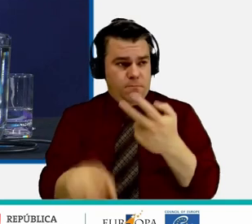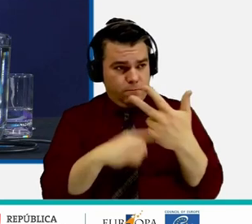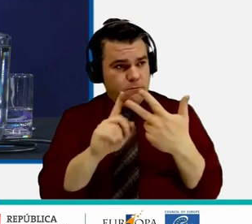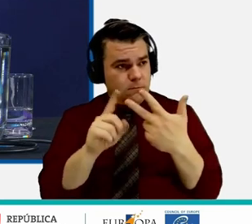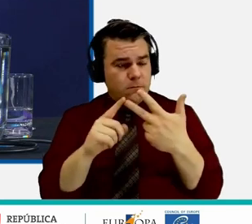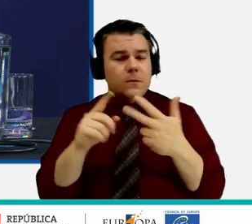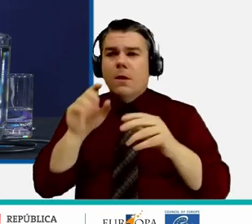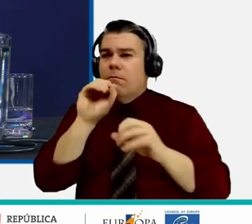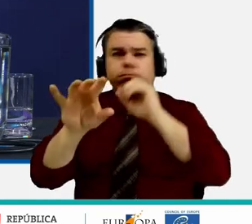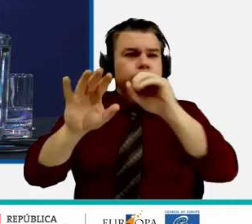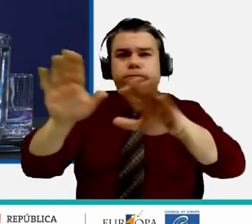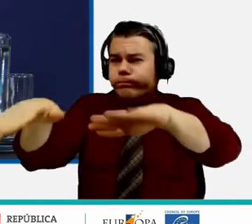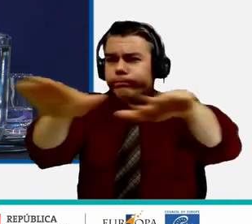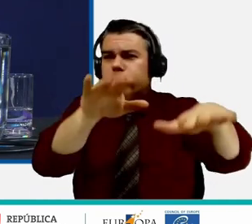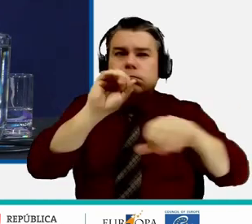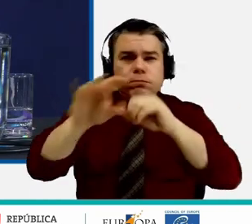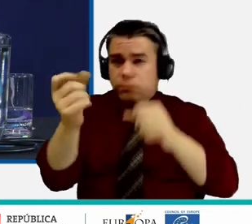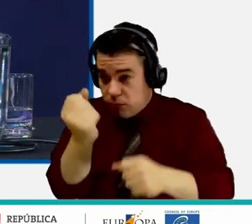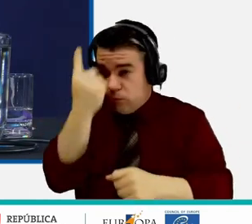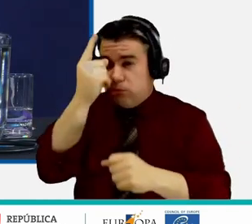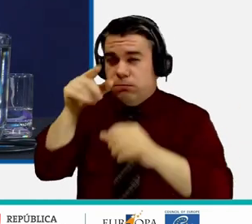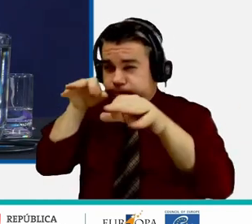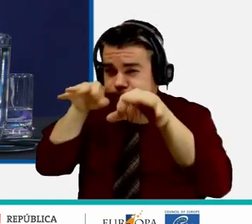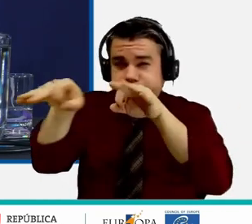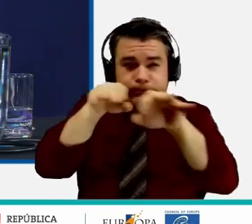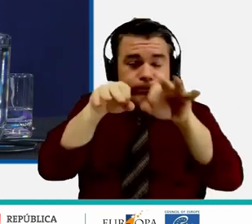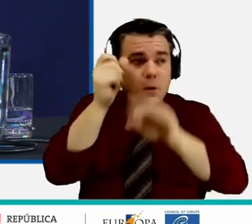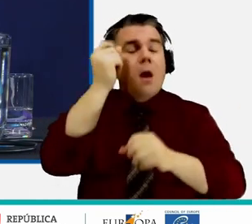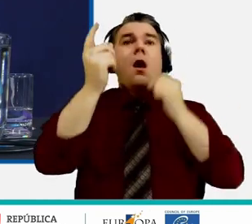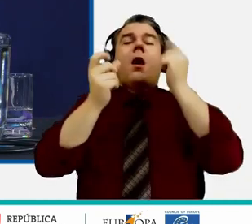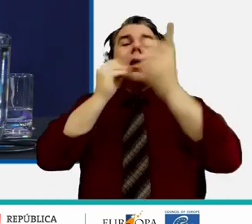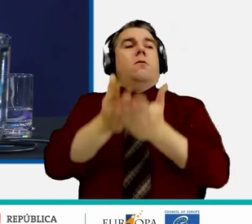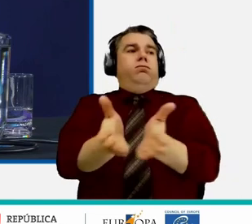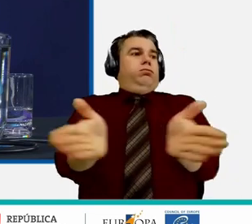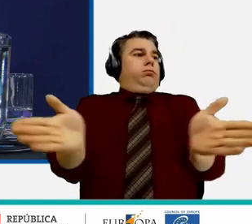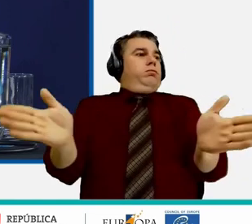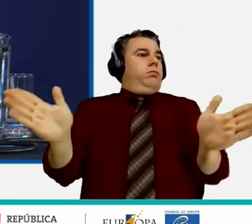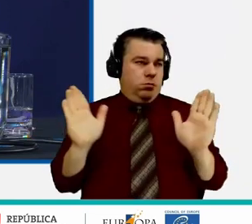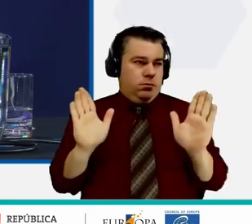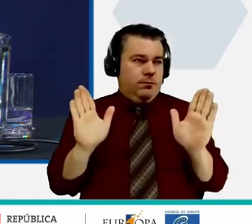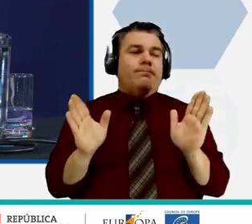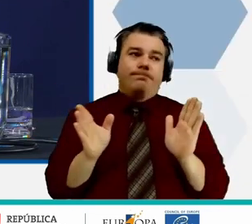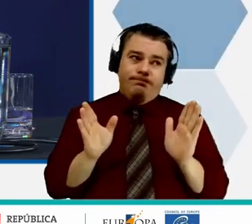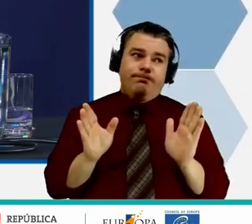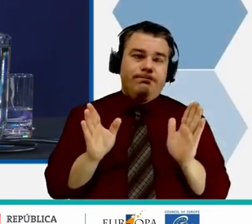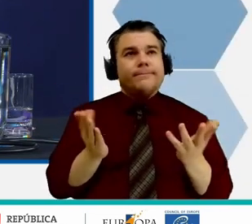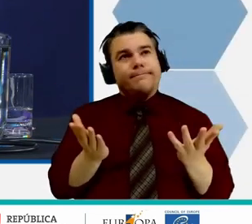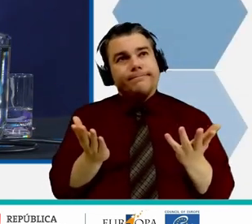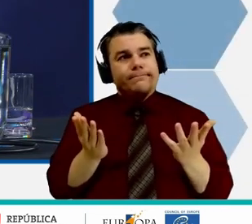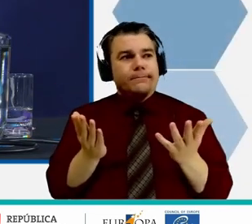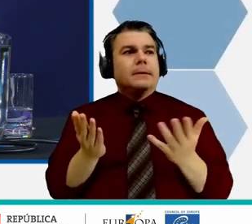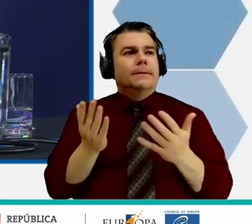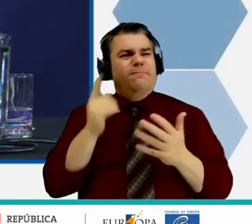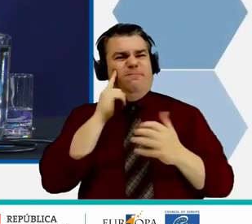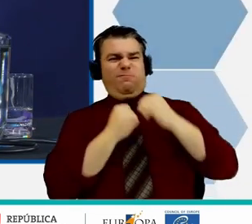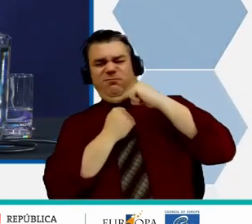all relevant stakeholders and the public in general, because it's a, let's say, main problem in our